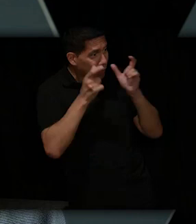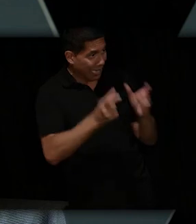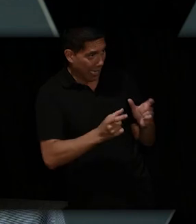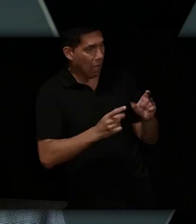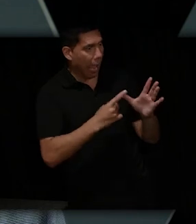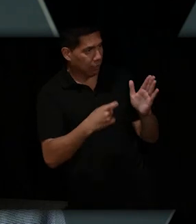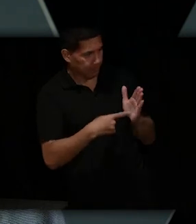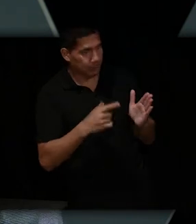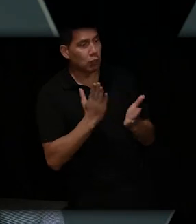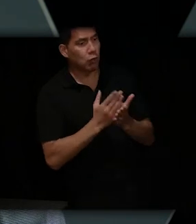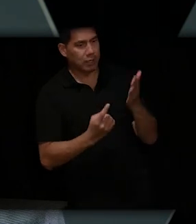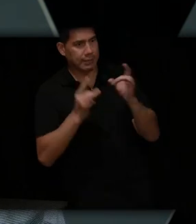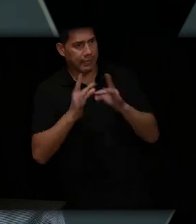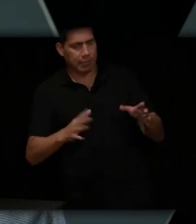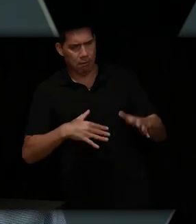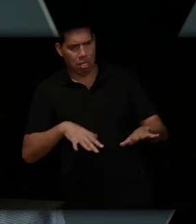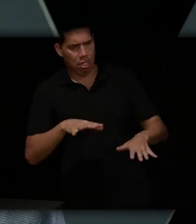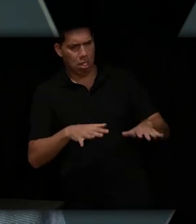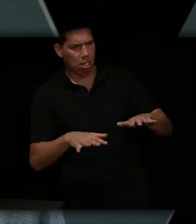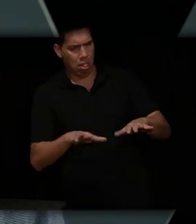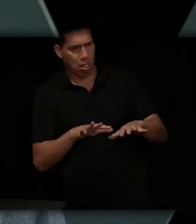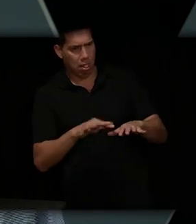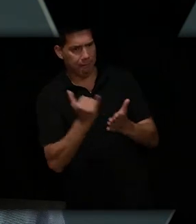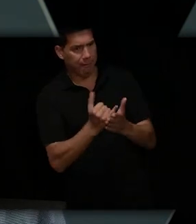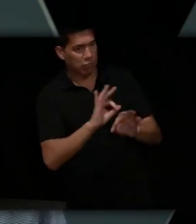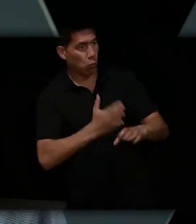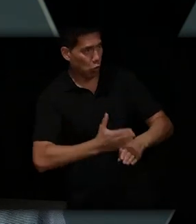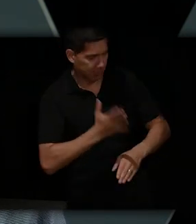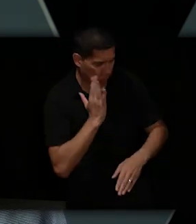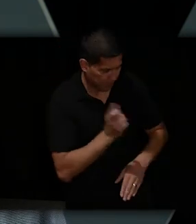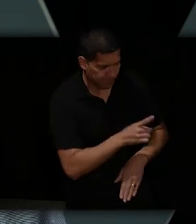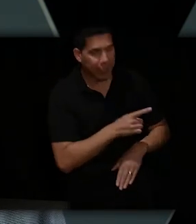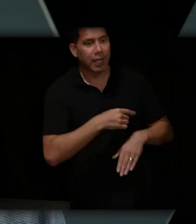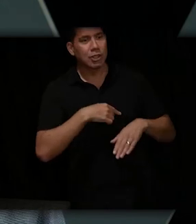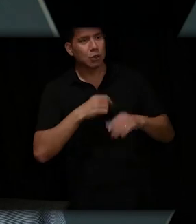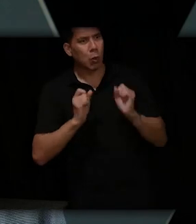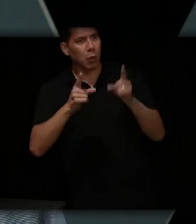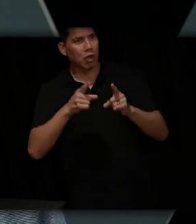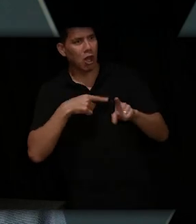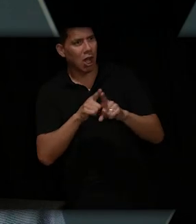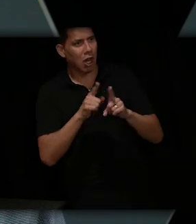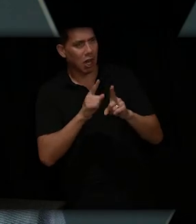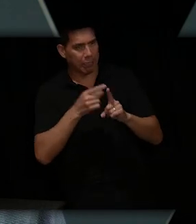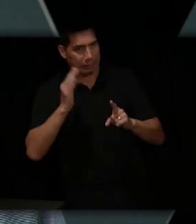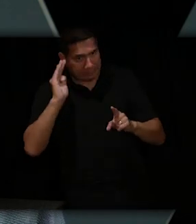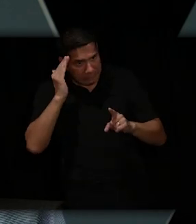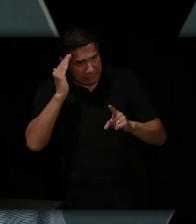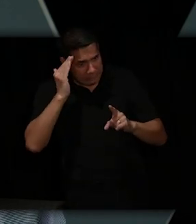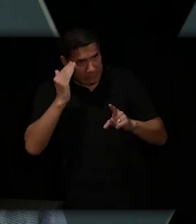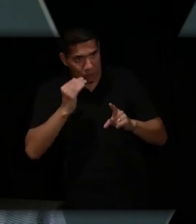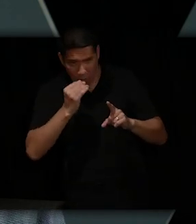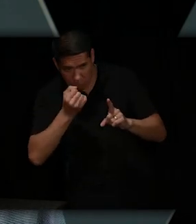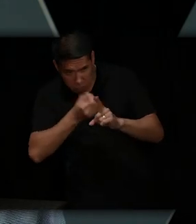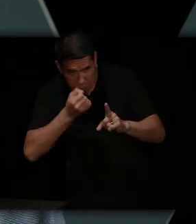start. It didn't work, basically. So we went on like a mad push to figure that out. And we